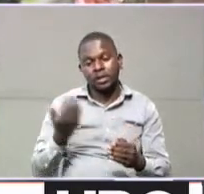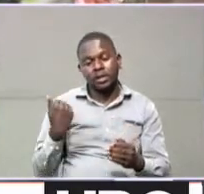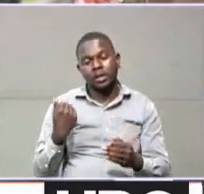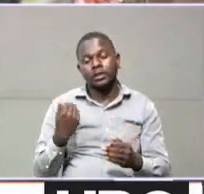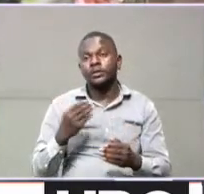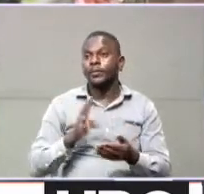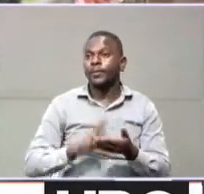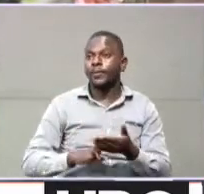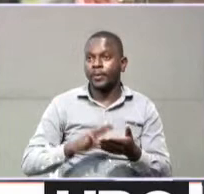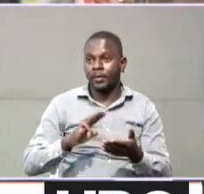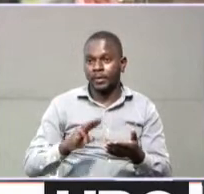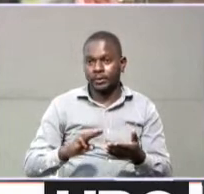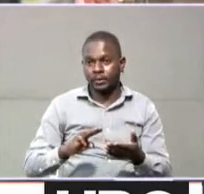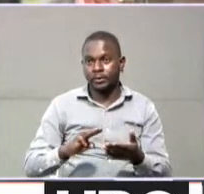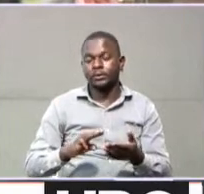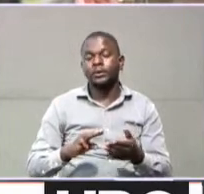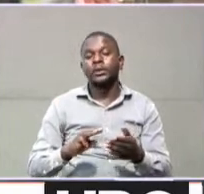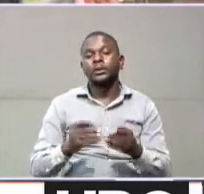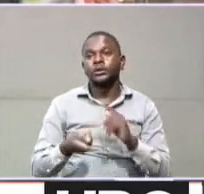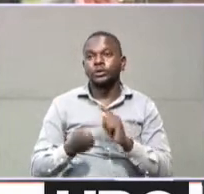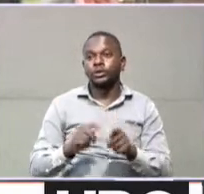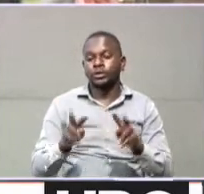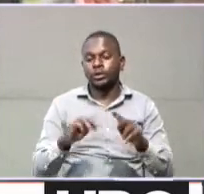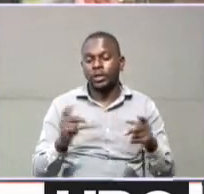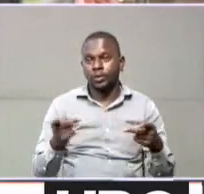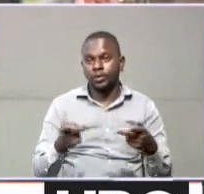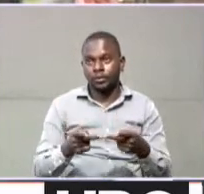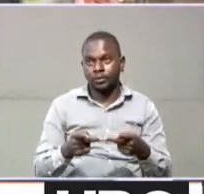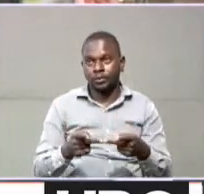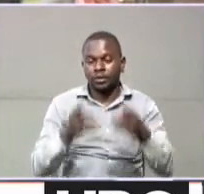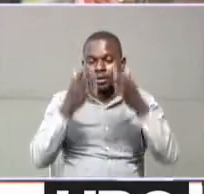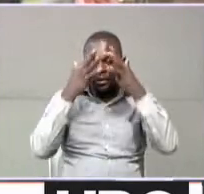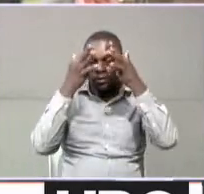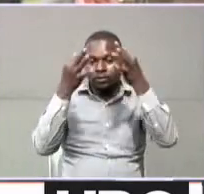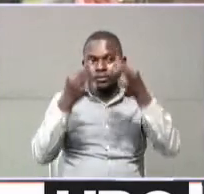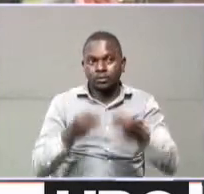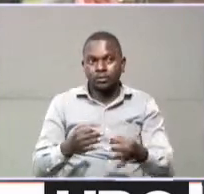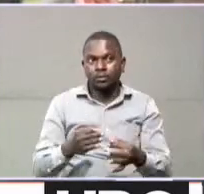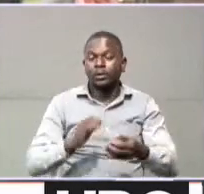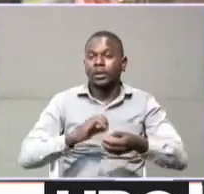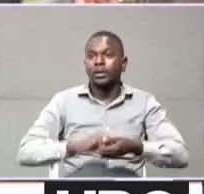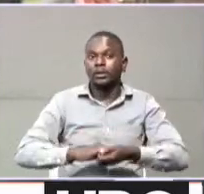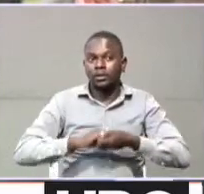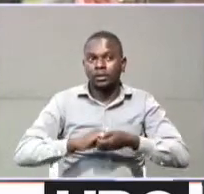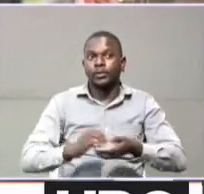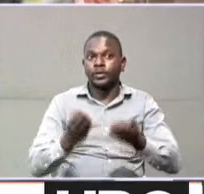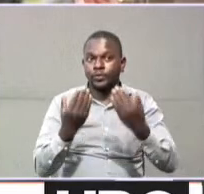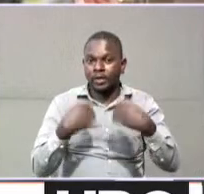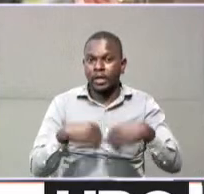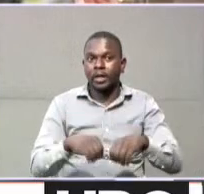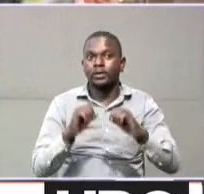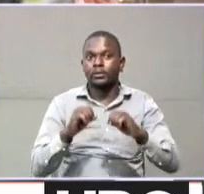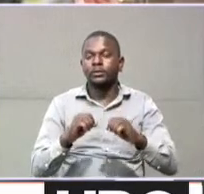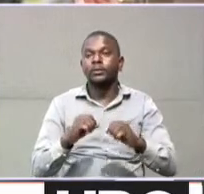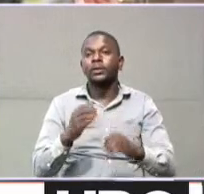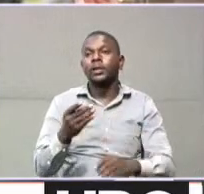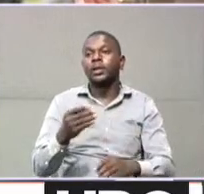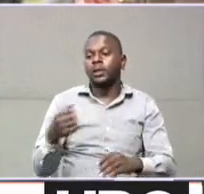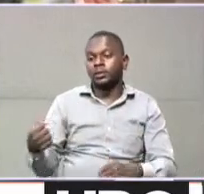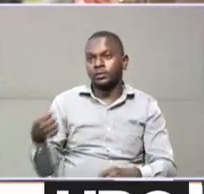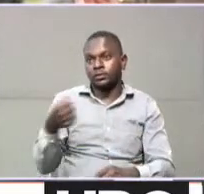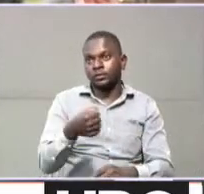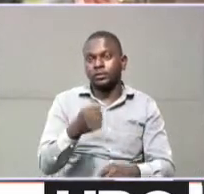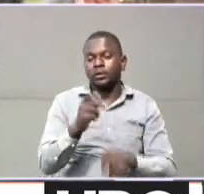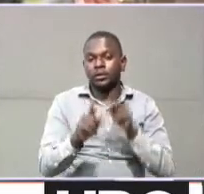monday changed that position and decided that the circles should be able to appoint the